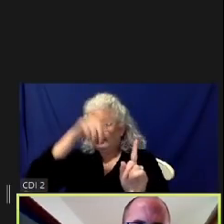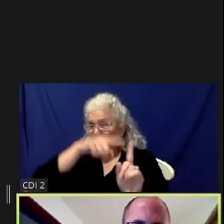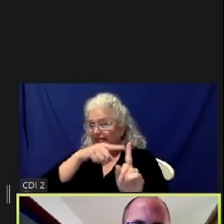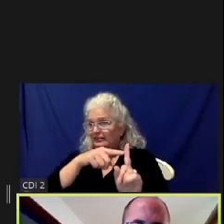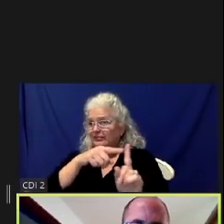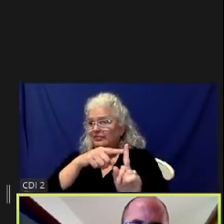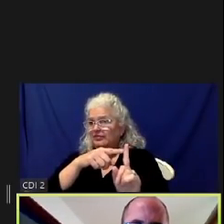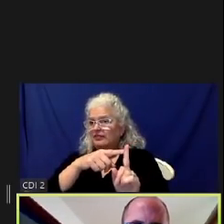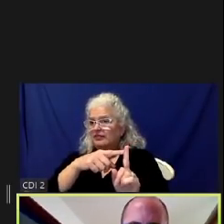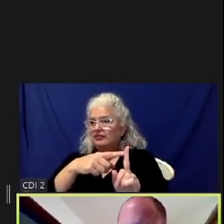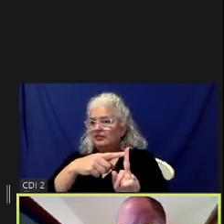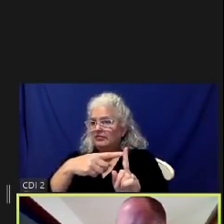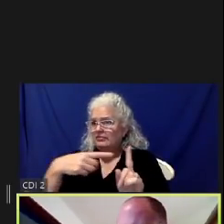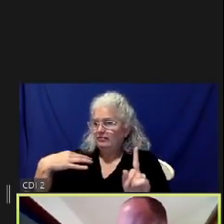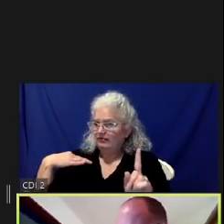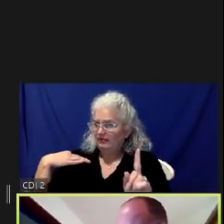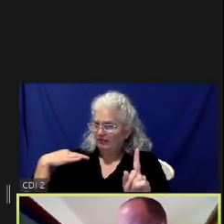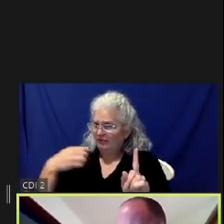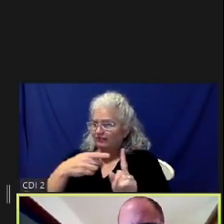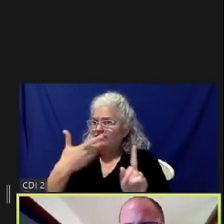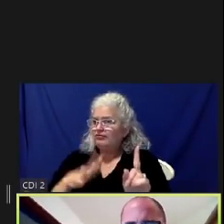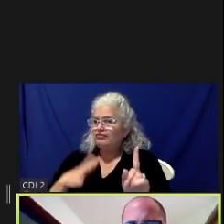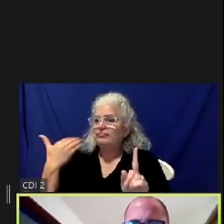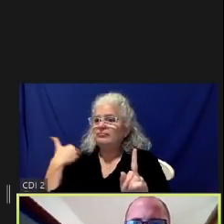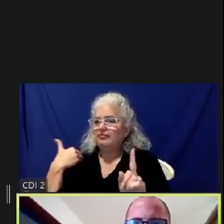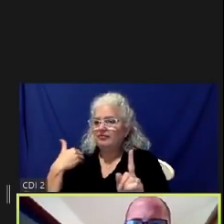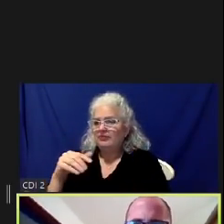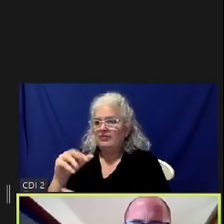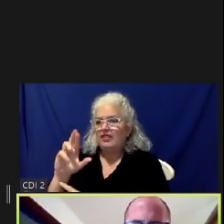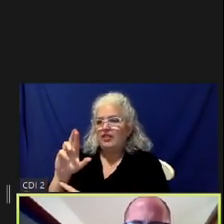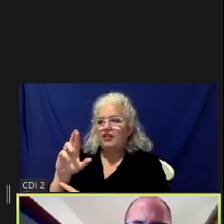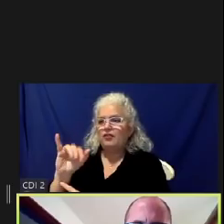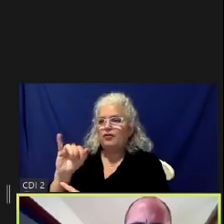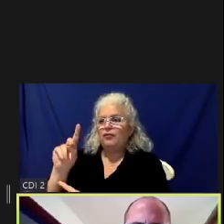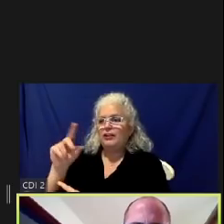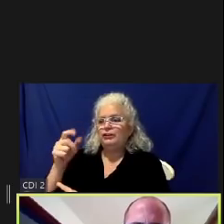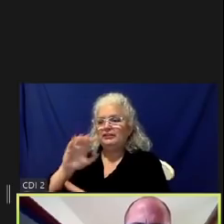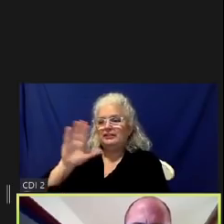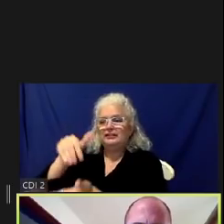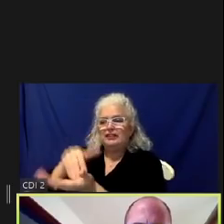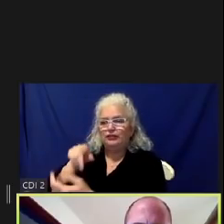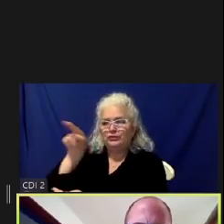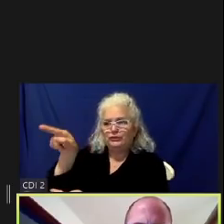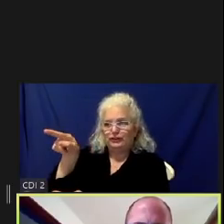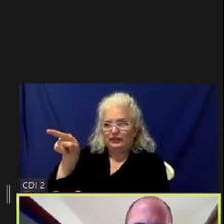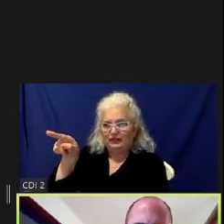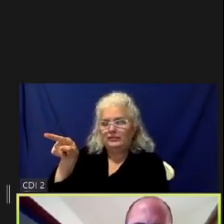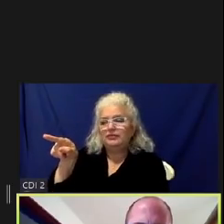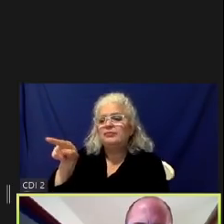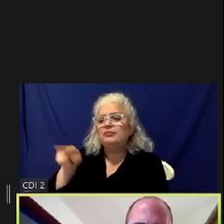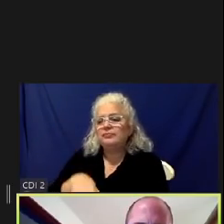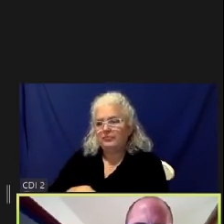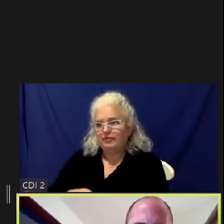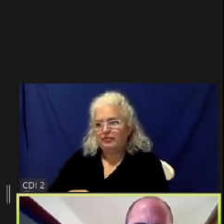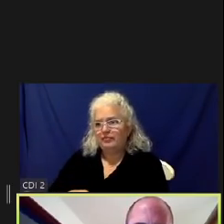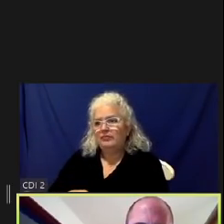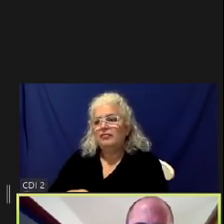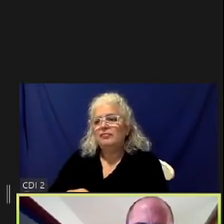what we sort of internally describe as our super pod. And I think what's really fantastic is